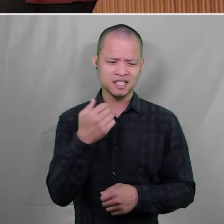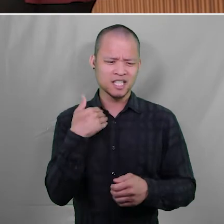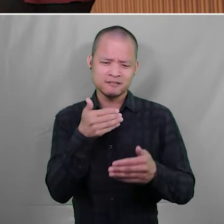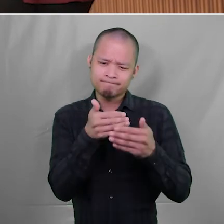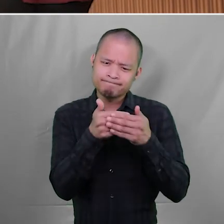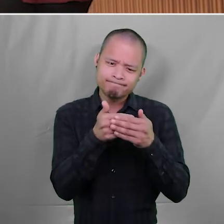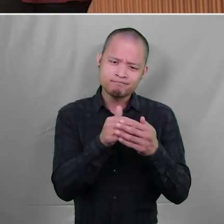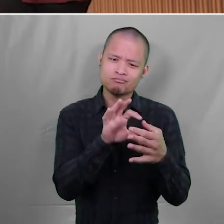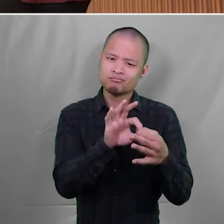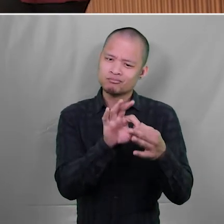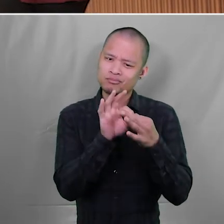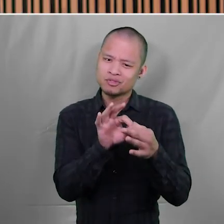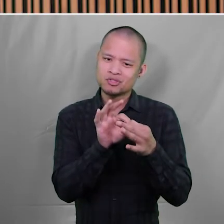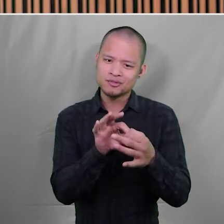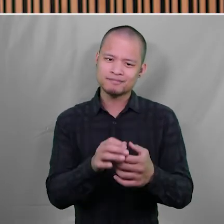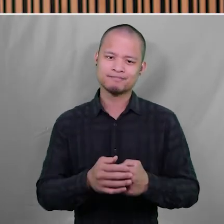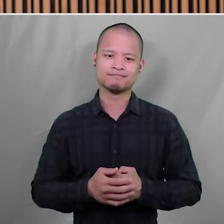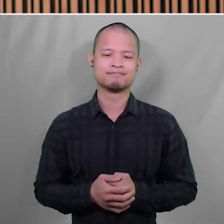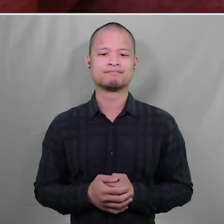intimate relationships.